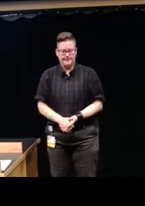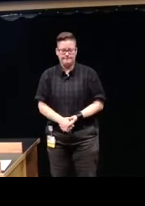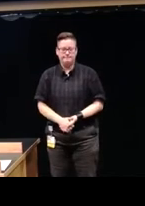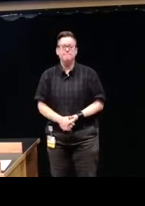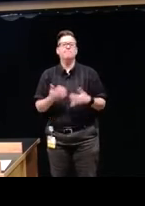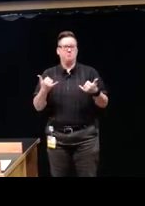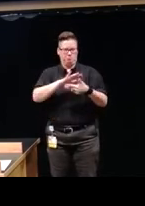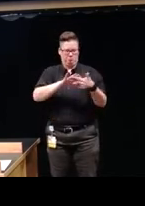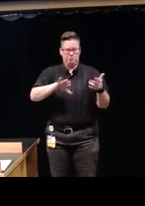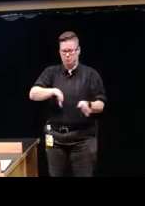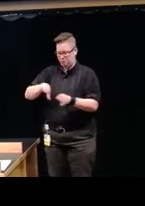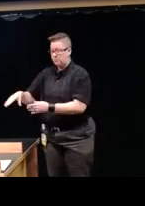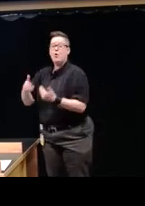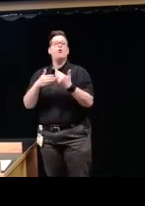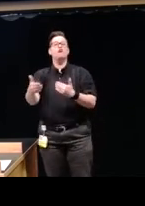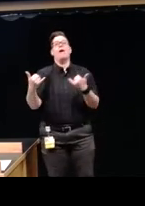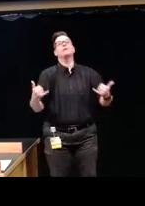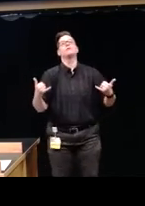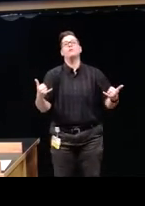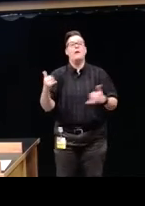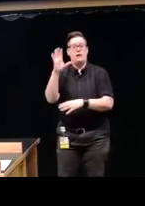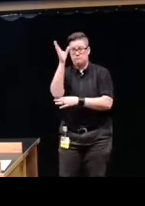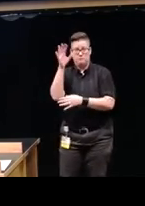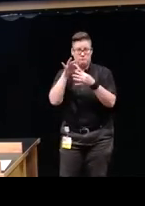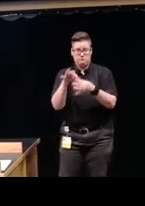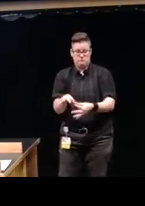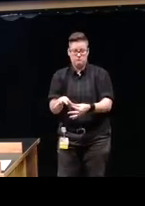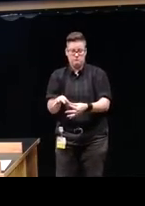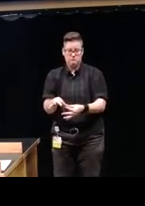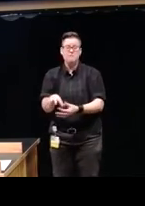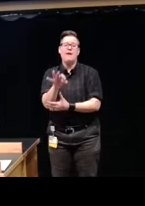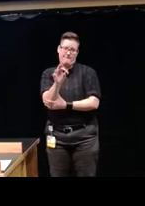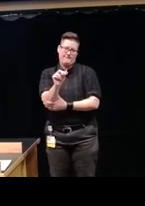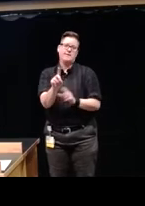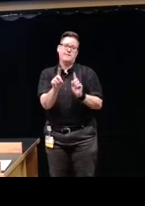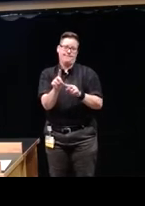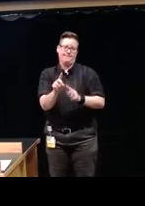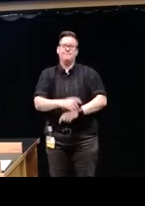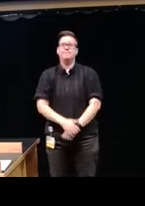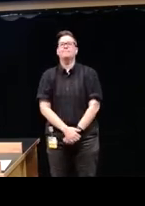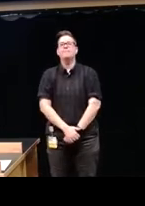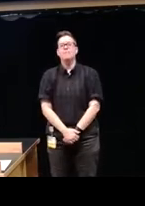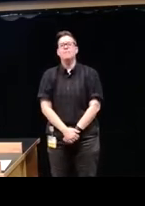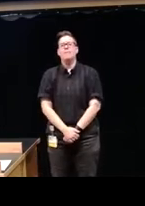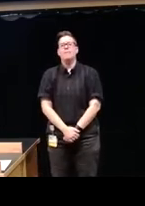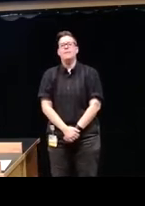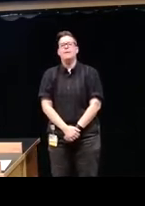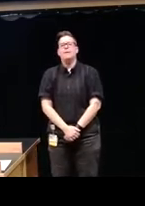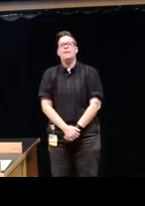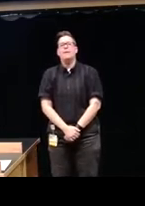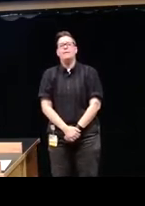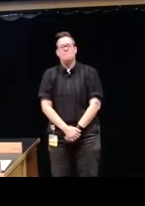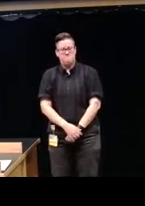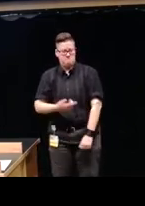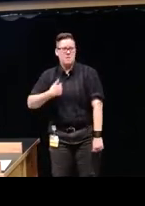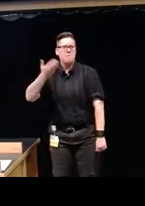rest of today's talk will be on this entity of functional neurological disorder. And as I began really